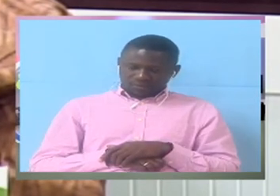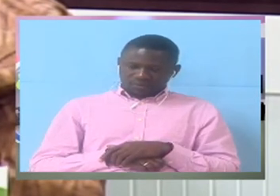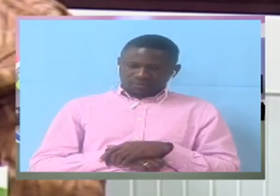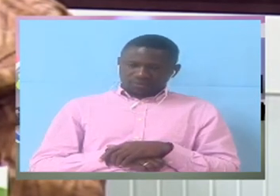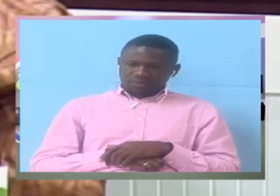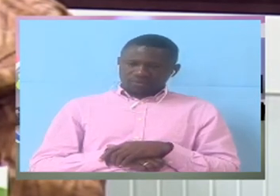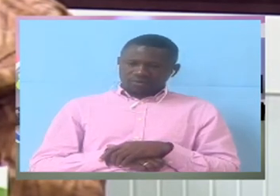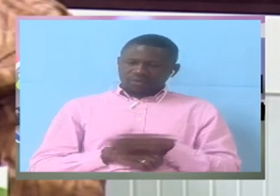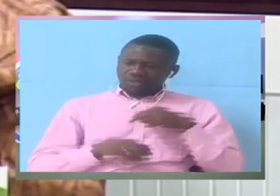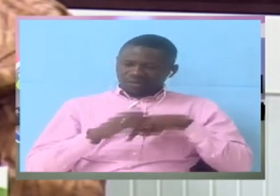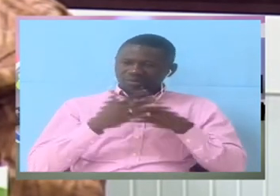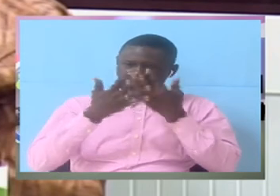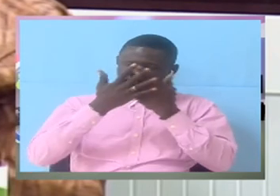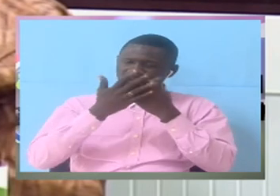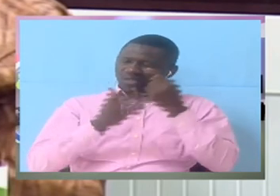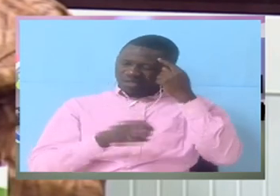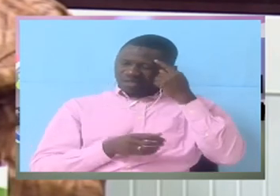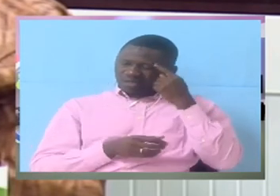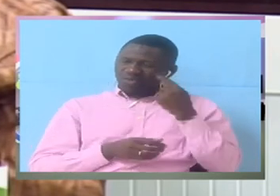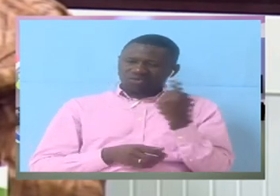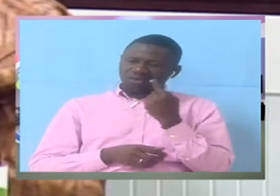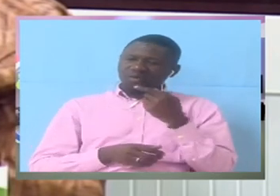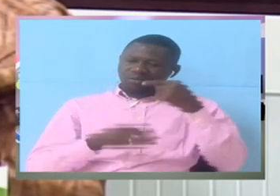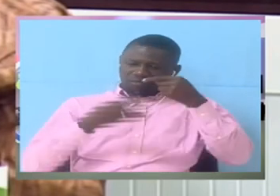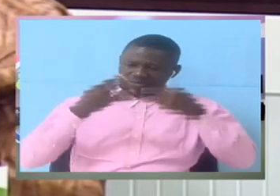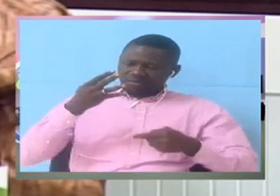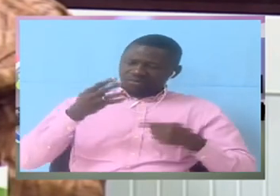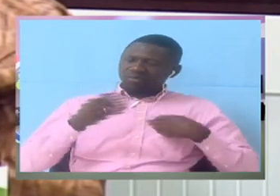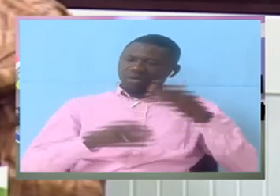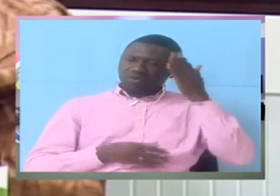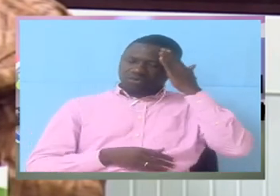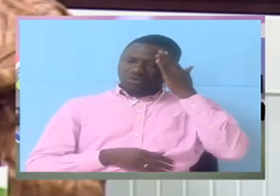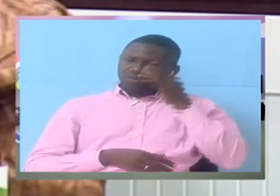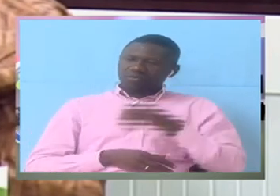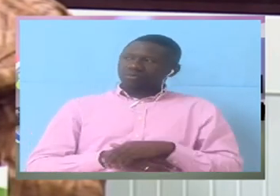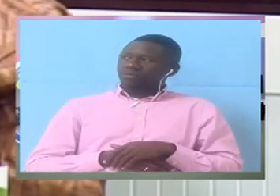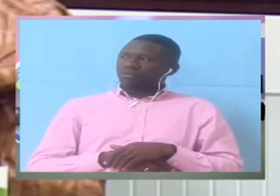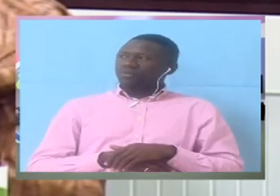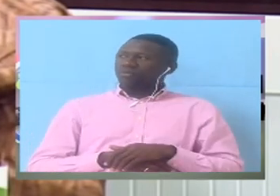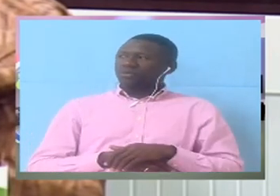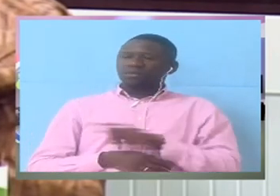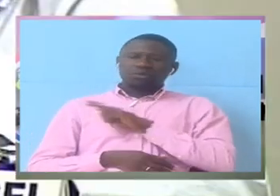I think these are the only ones I know. I will not ask you about the